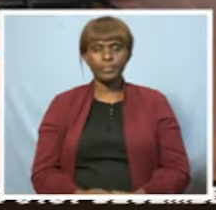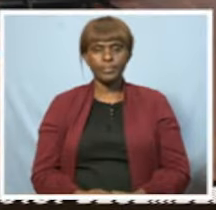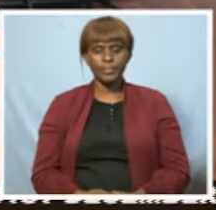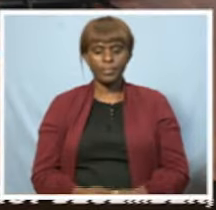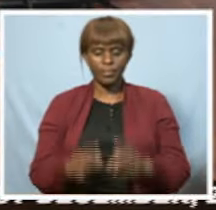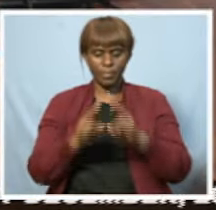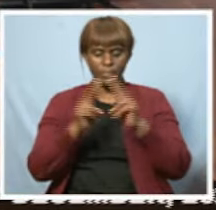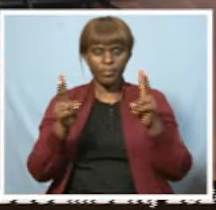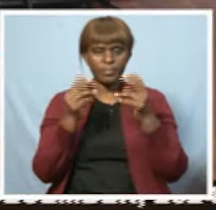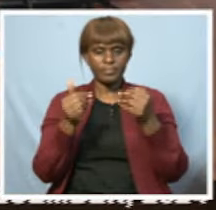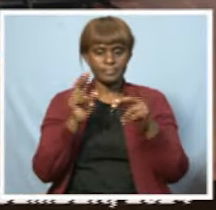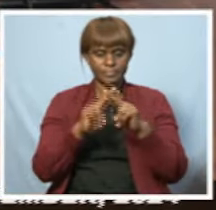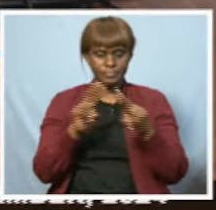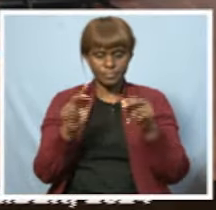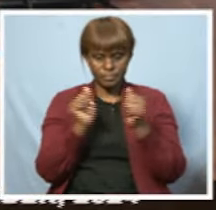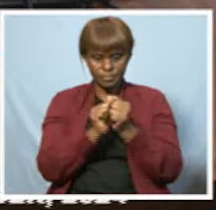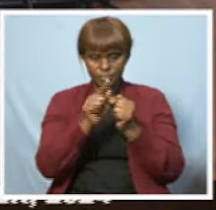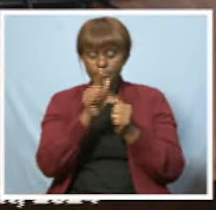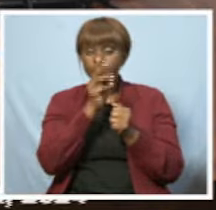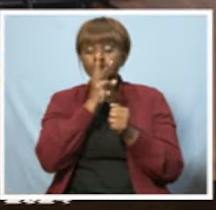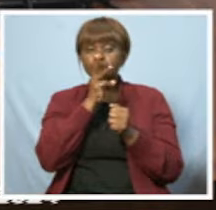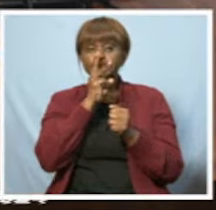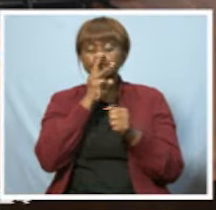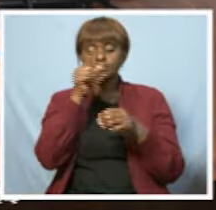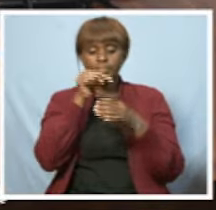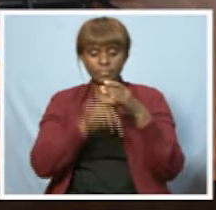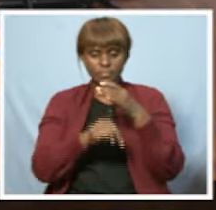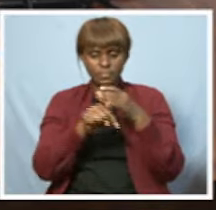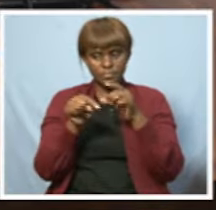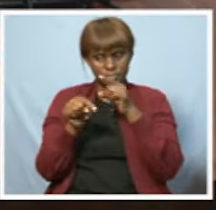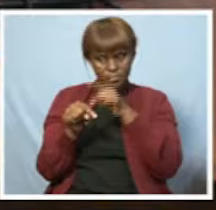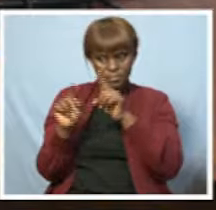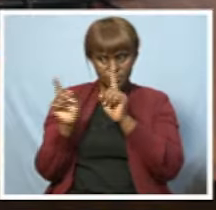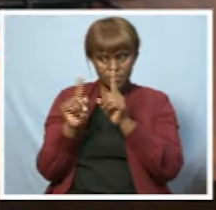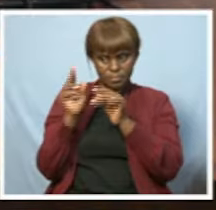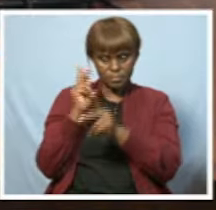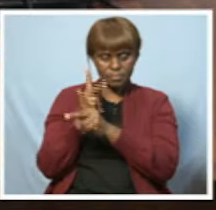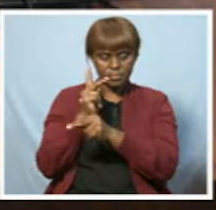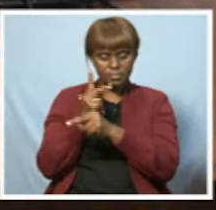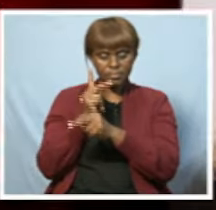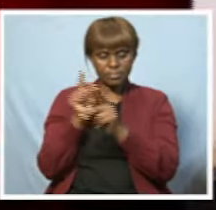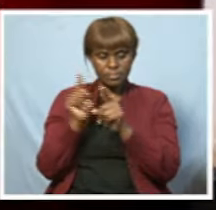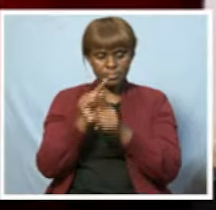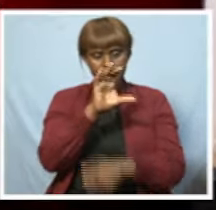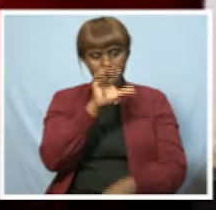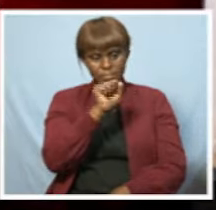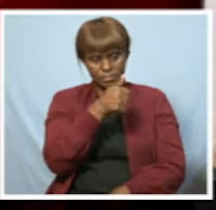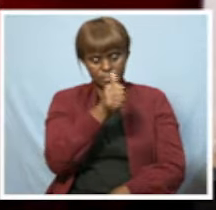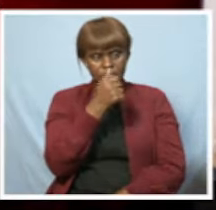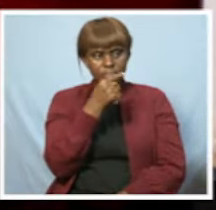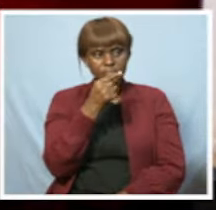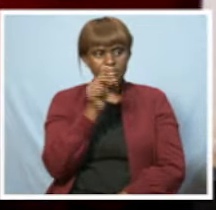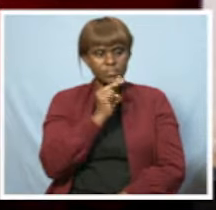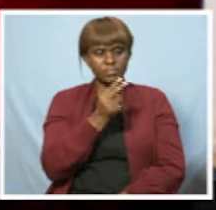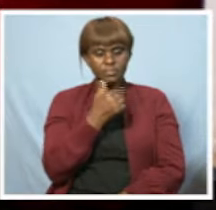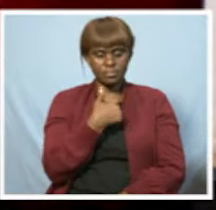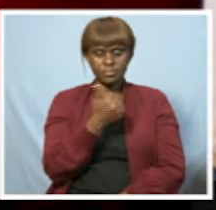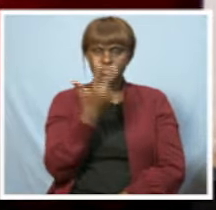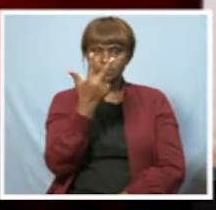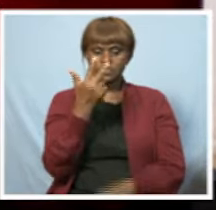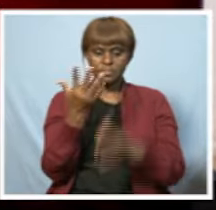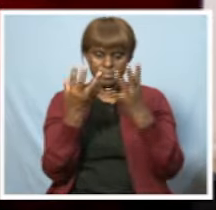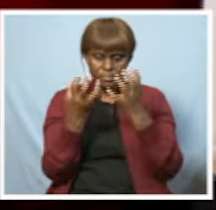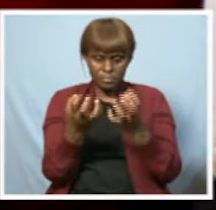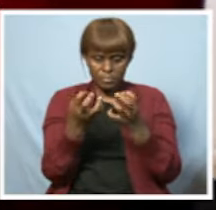So, Chair, in terms of drilling, because where this bore is, like the CS said, in the first place we drilled 3 dry bore, and